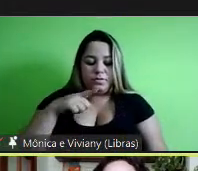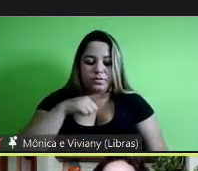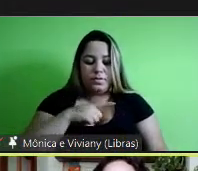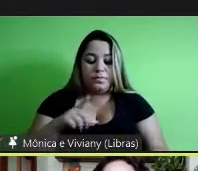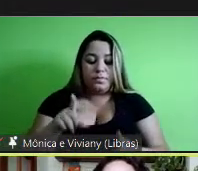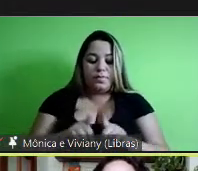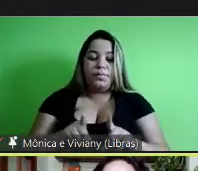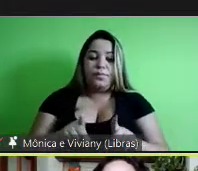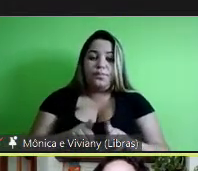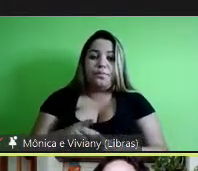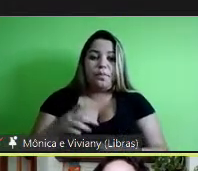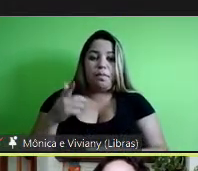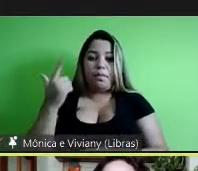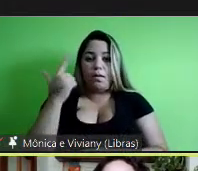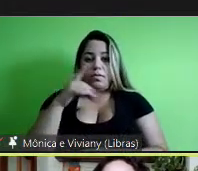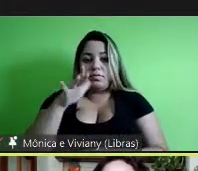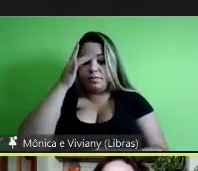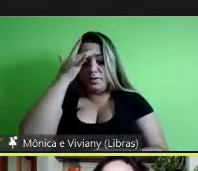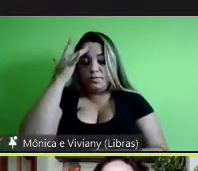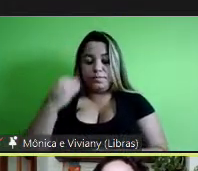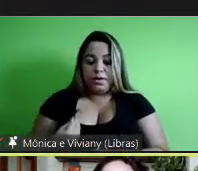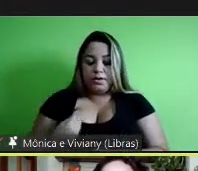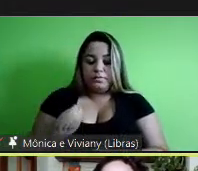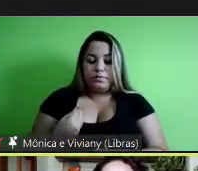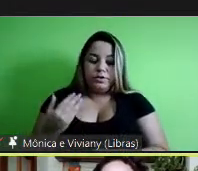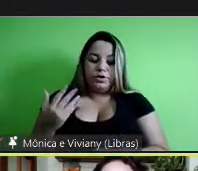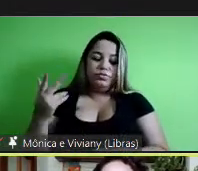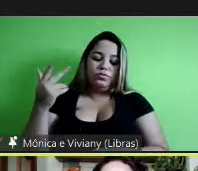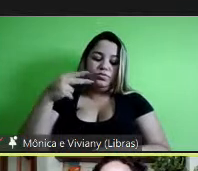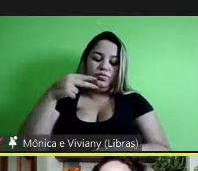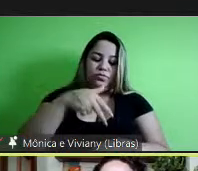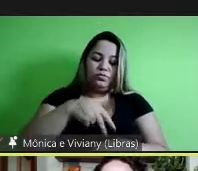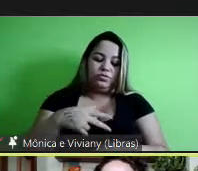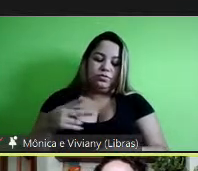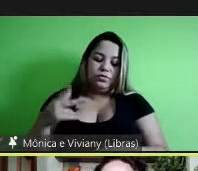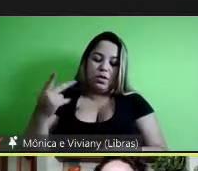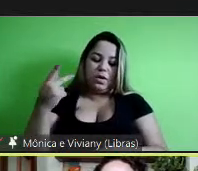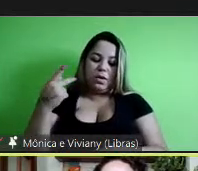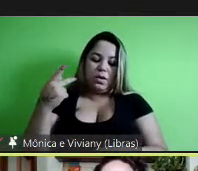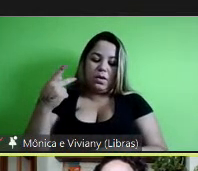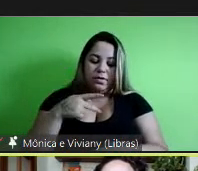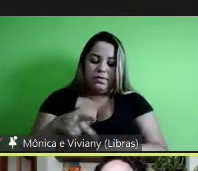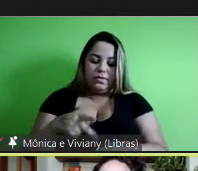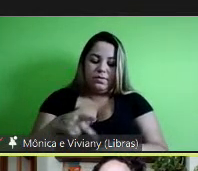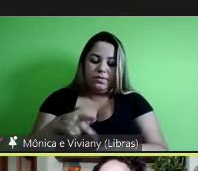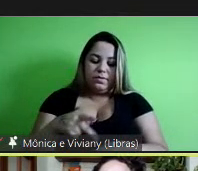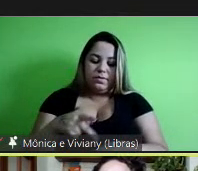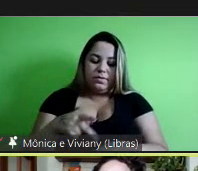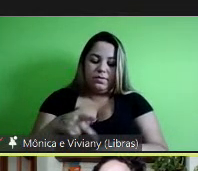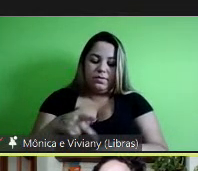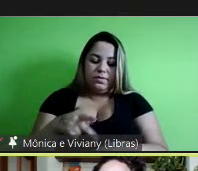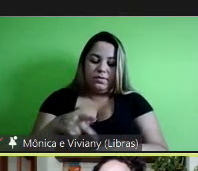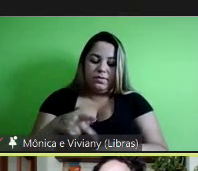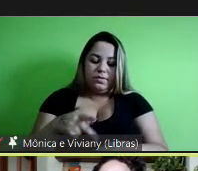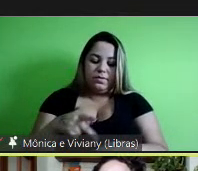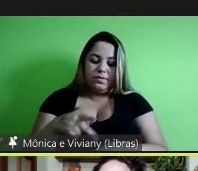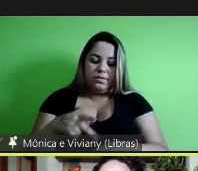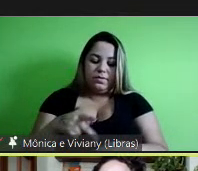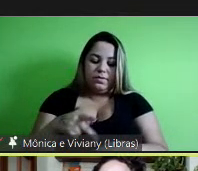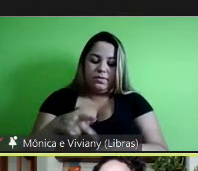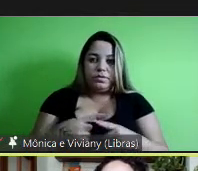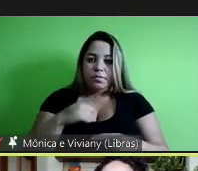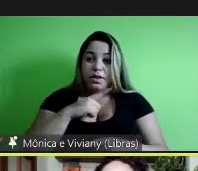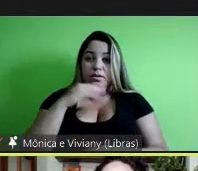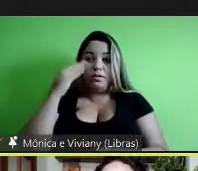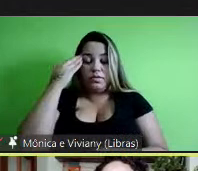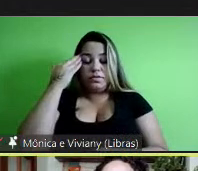Since we have participations for participants from other countries, I thought it was necessary to begin my presentation by